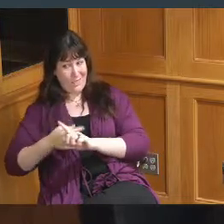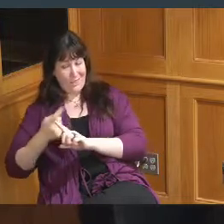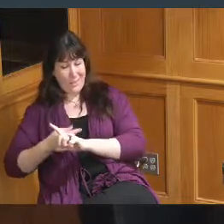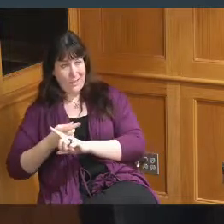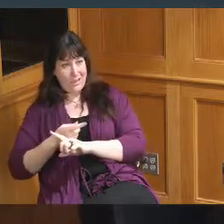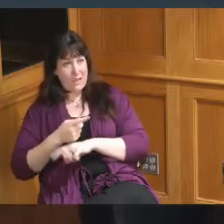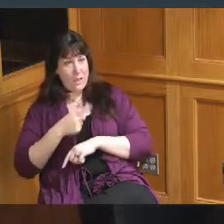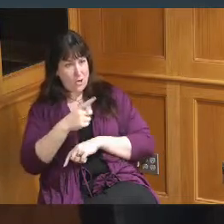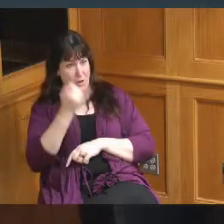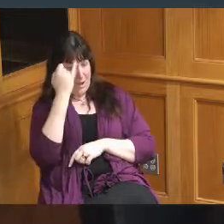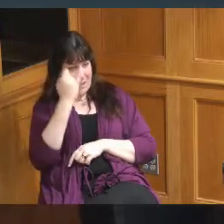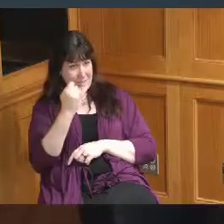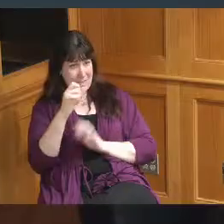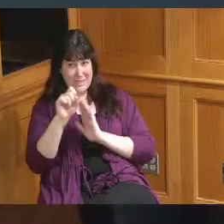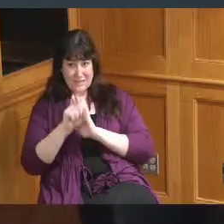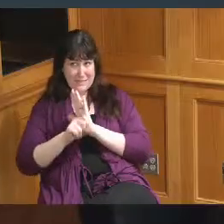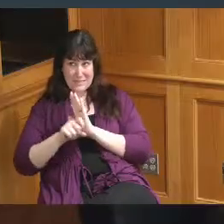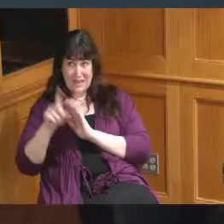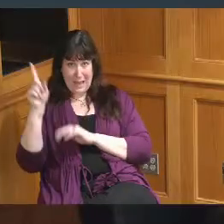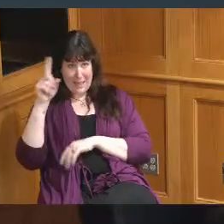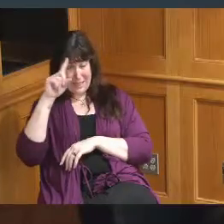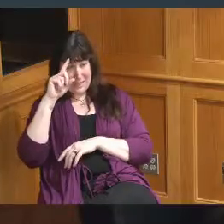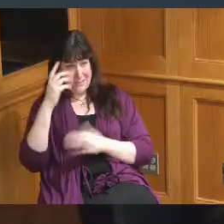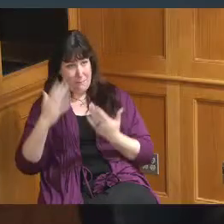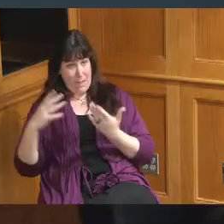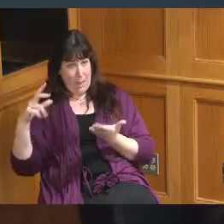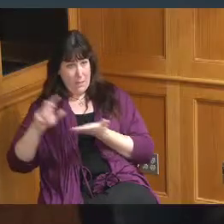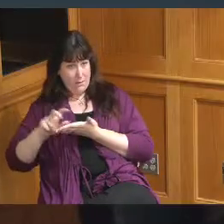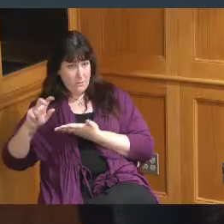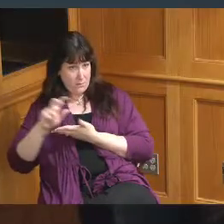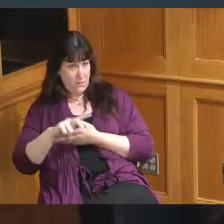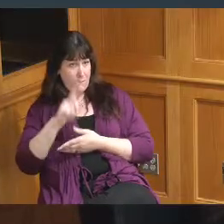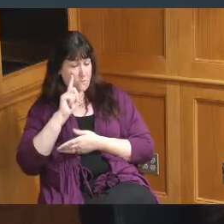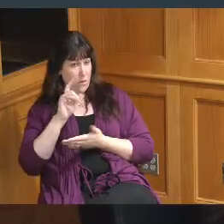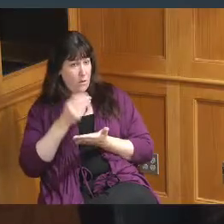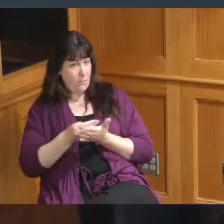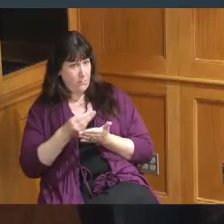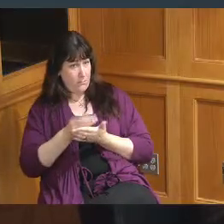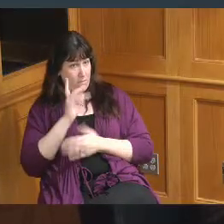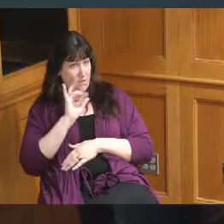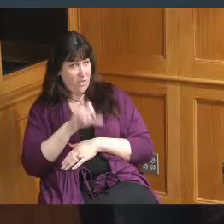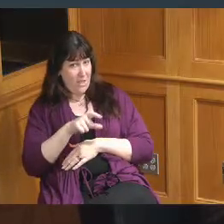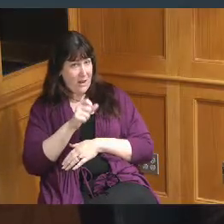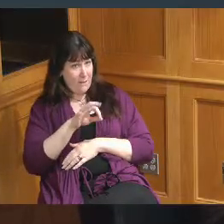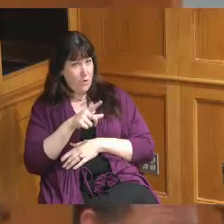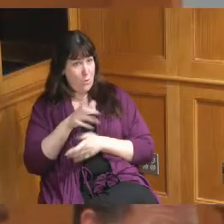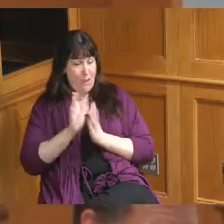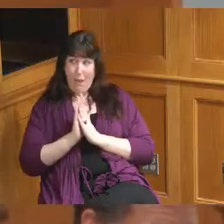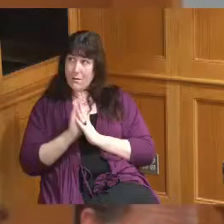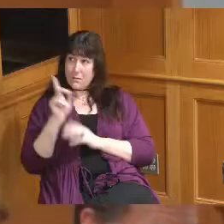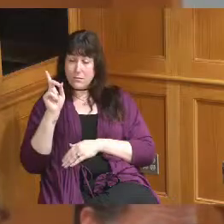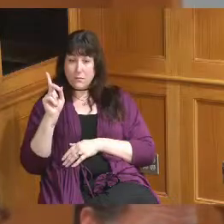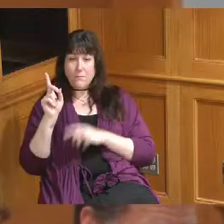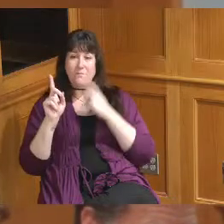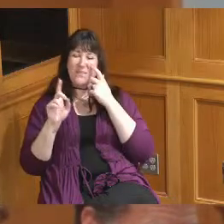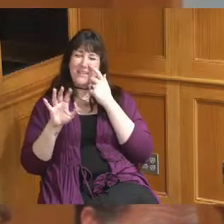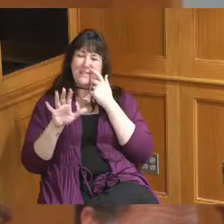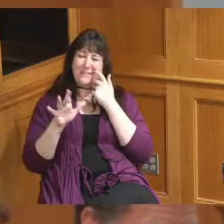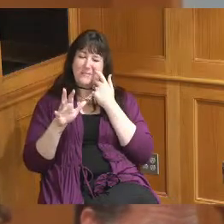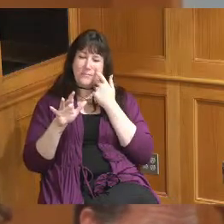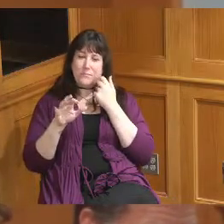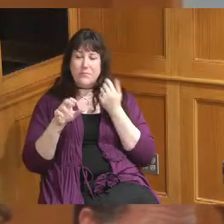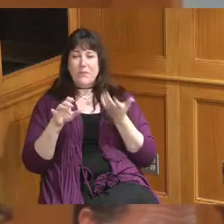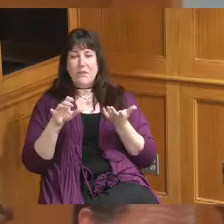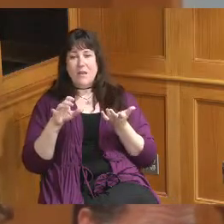any idea of what the state is thinking that they may be able to give if you ask? It's been kind of a rolling thing